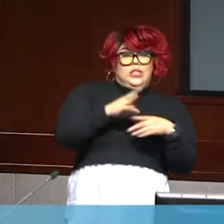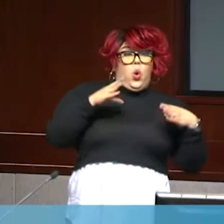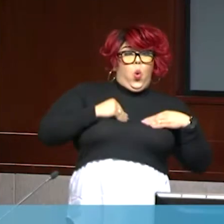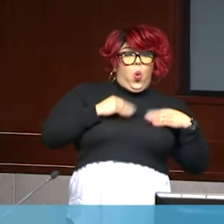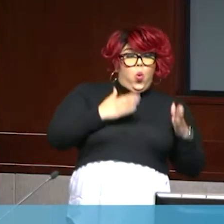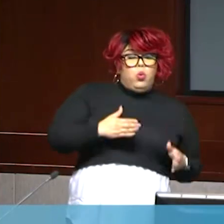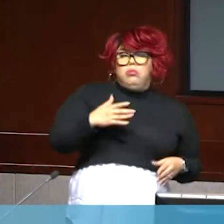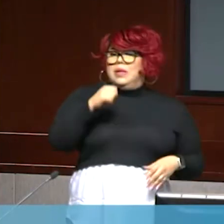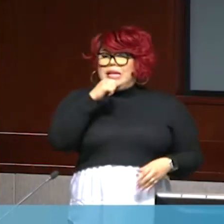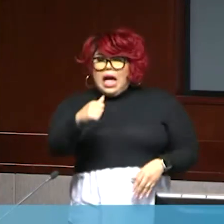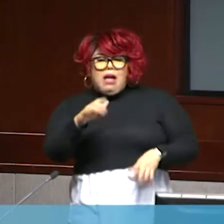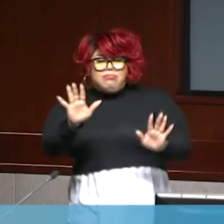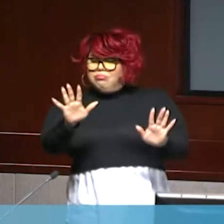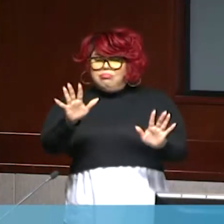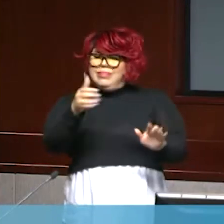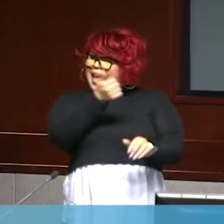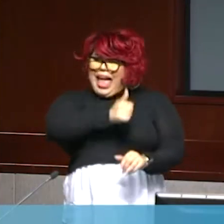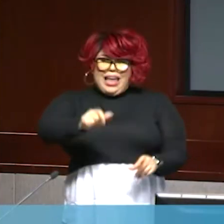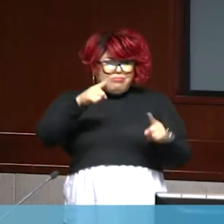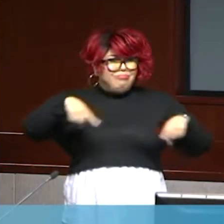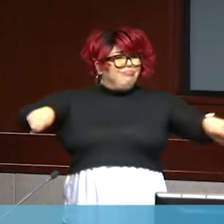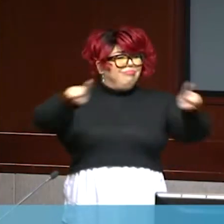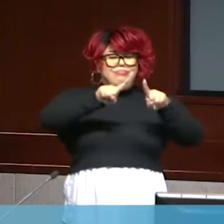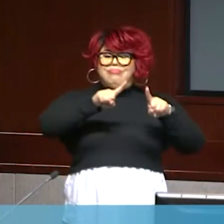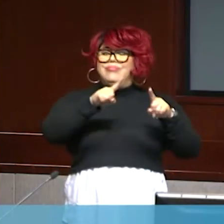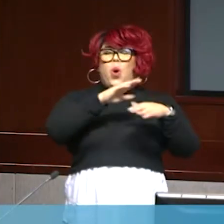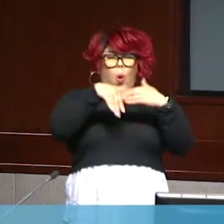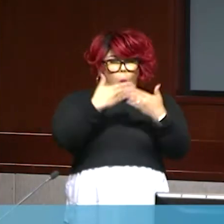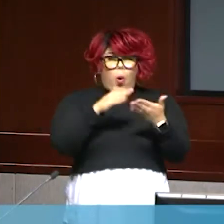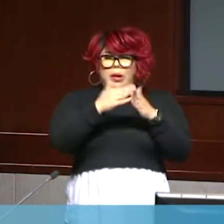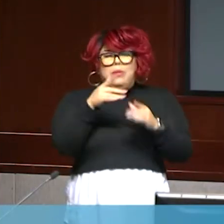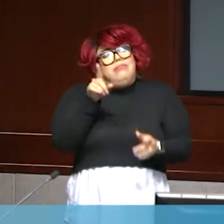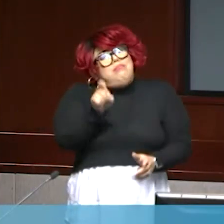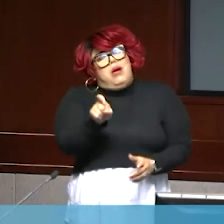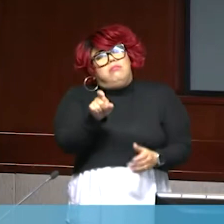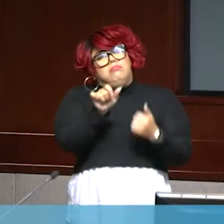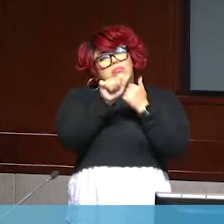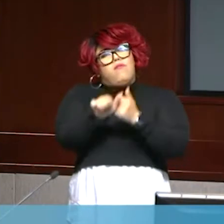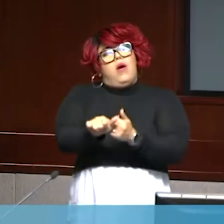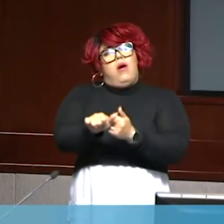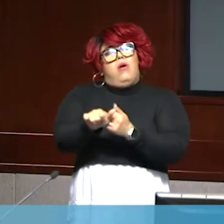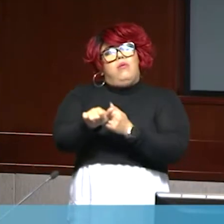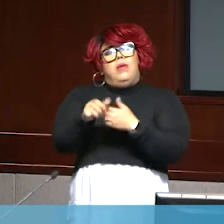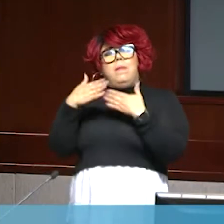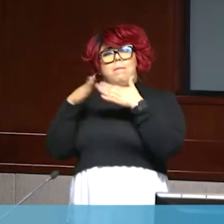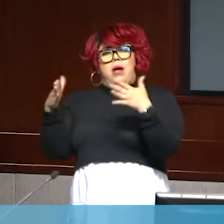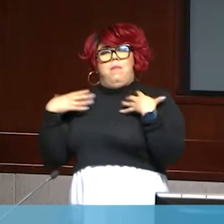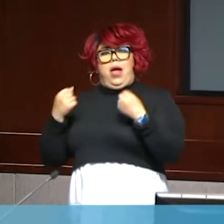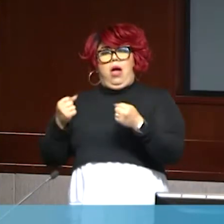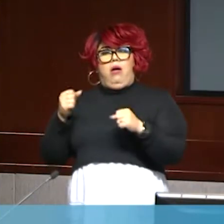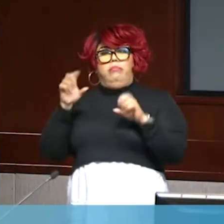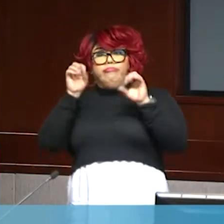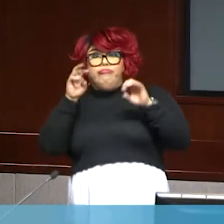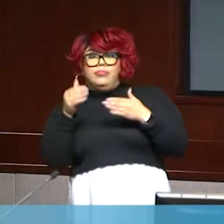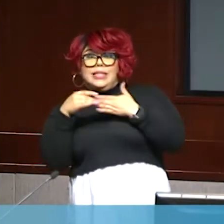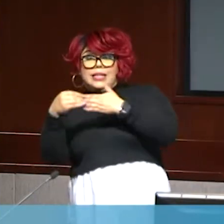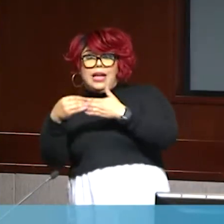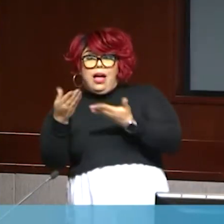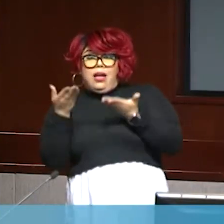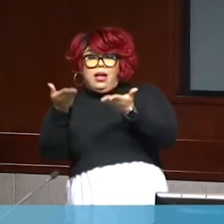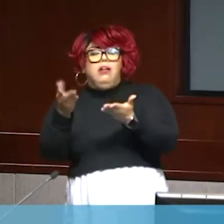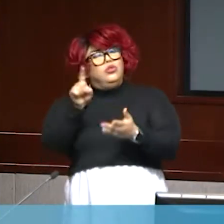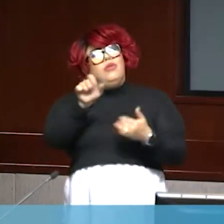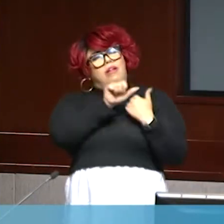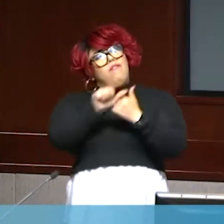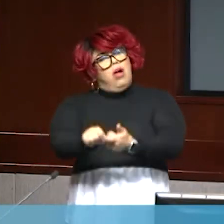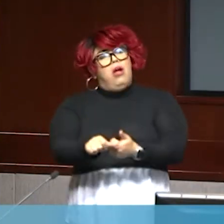county, please continue to adhere to public health guidance as you go about your lives, as you go about